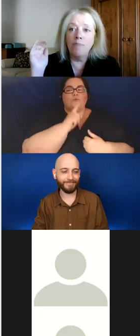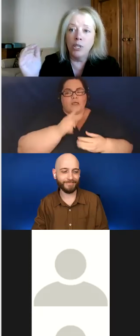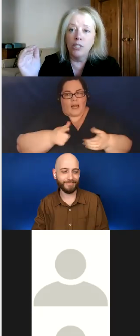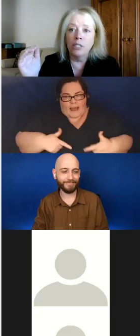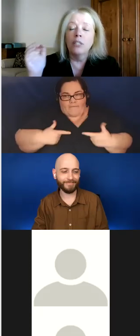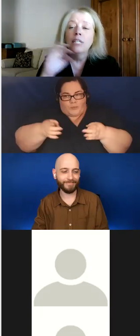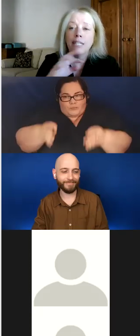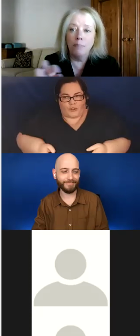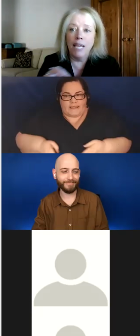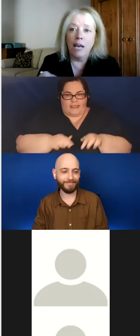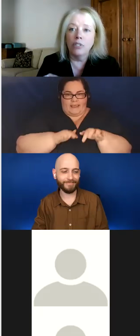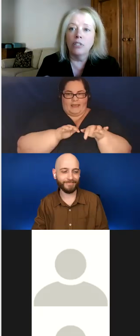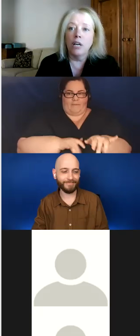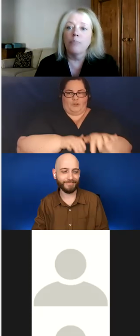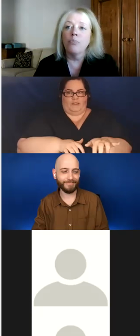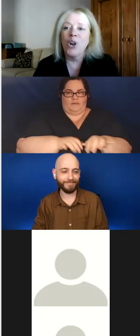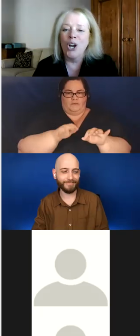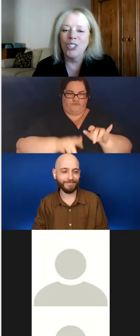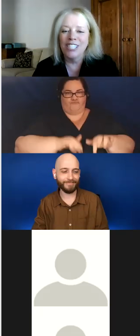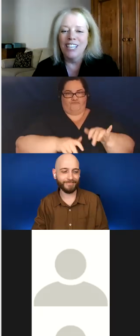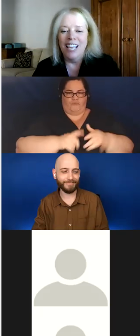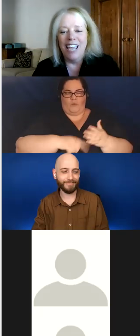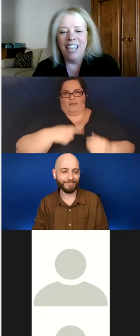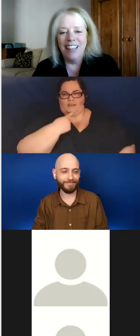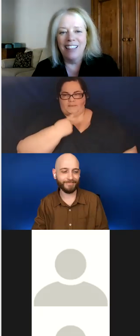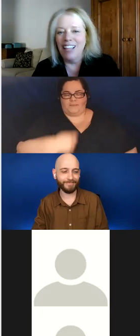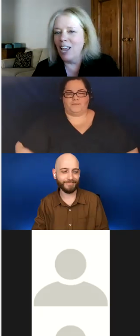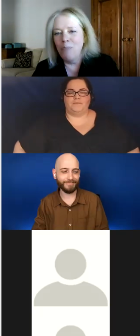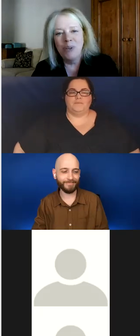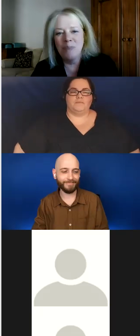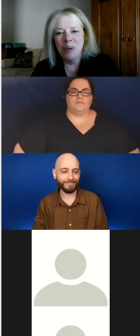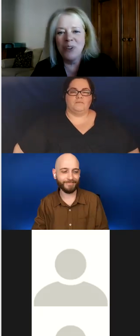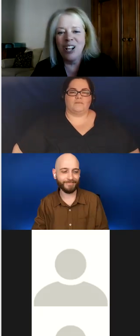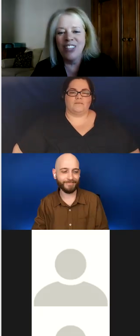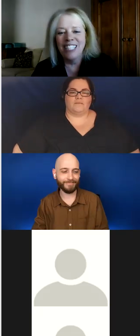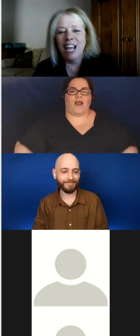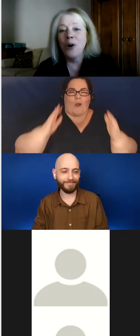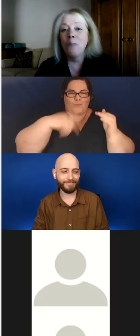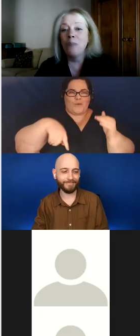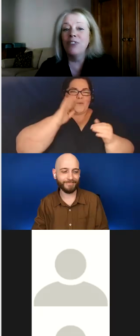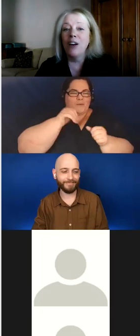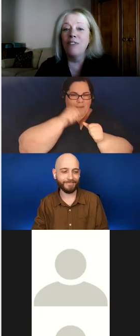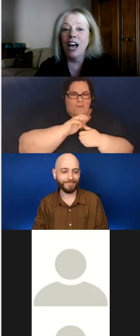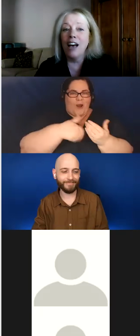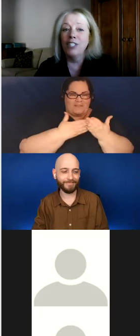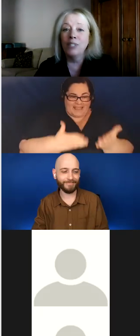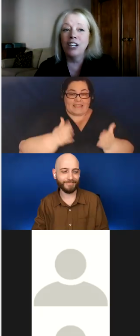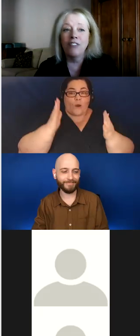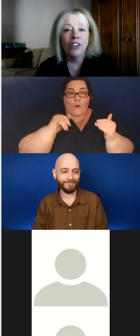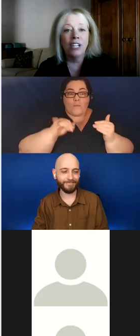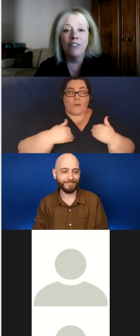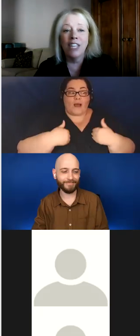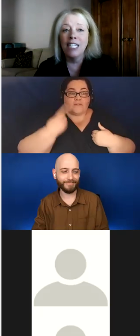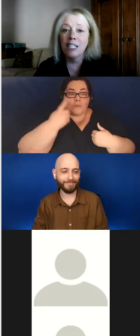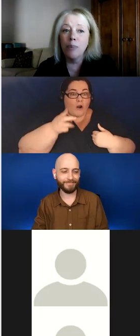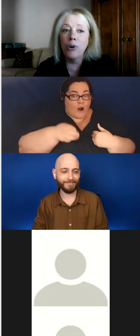live person typing out CART. And I hope you'll remember all of this. And I hope if you ever have someone that's hard of